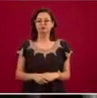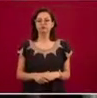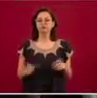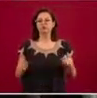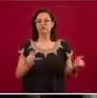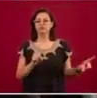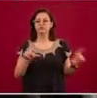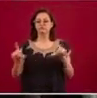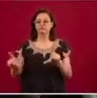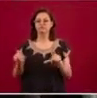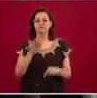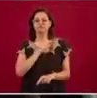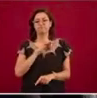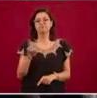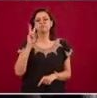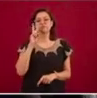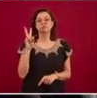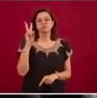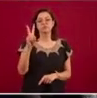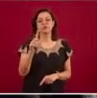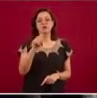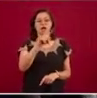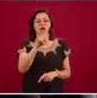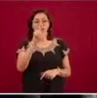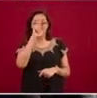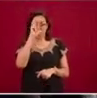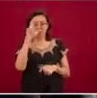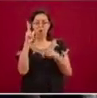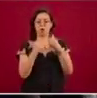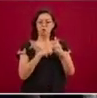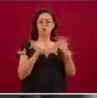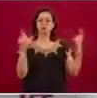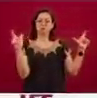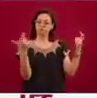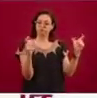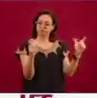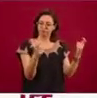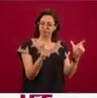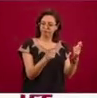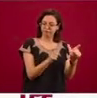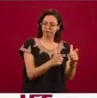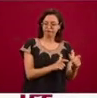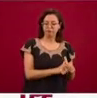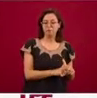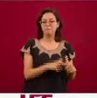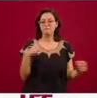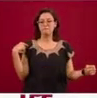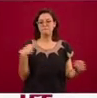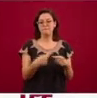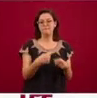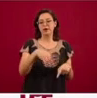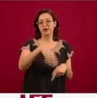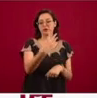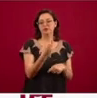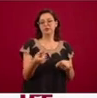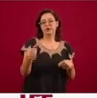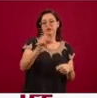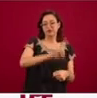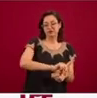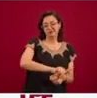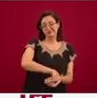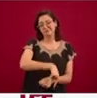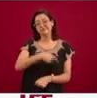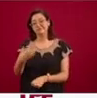And the average fatality rate is 6.3. Now, here we can look at the comparison between regions